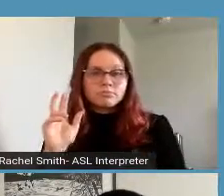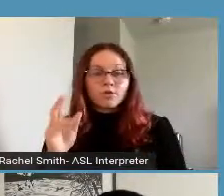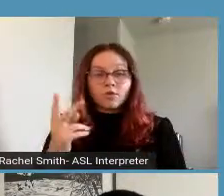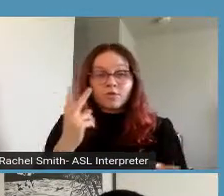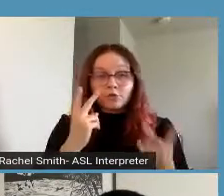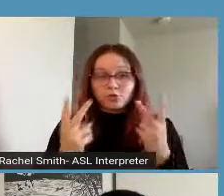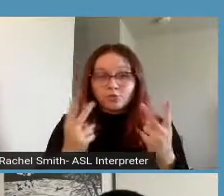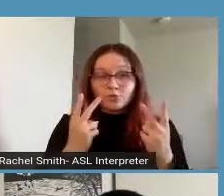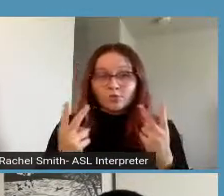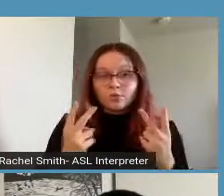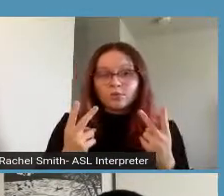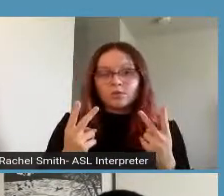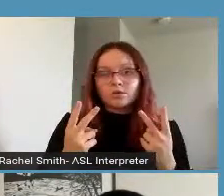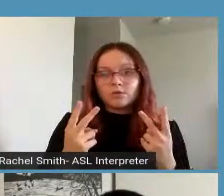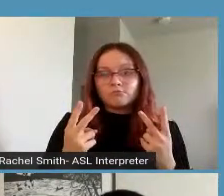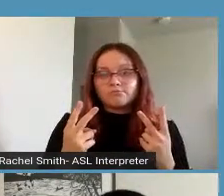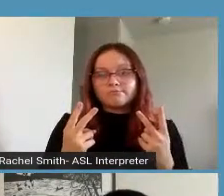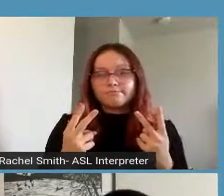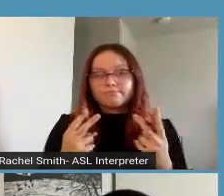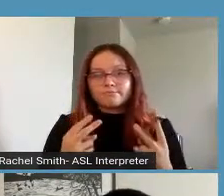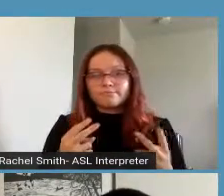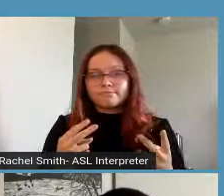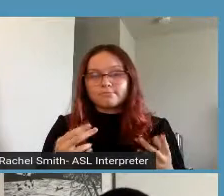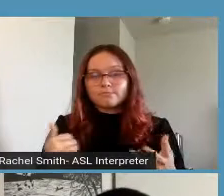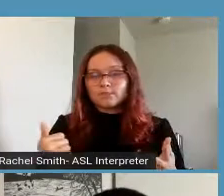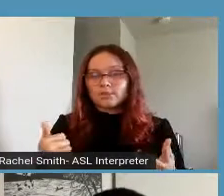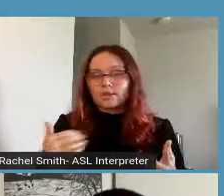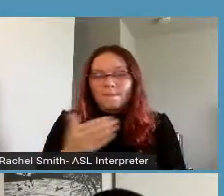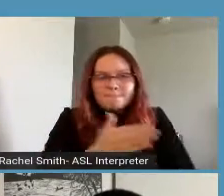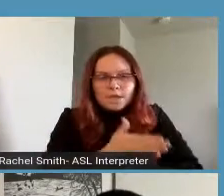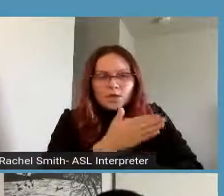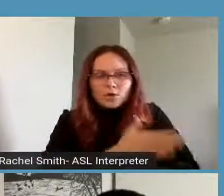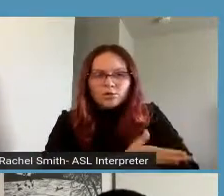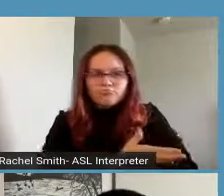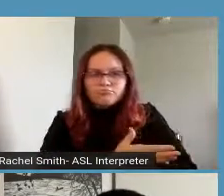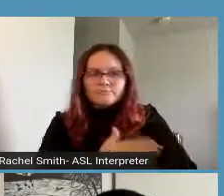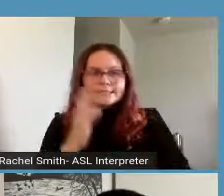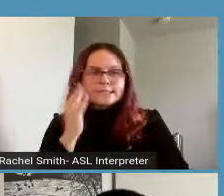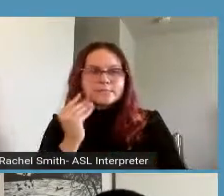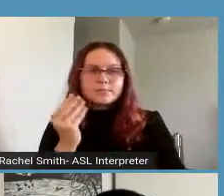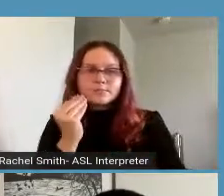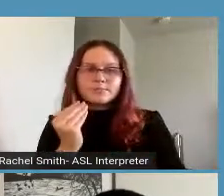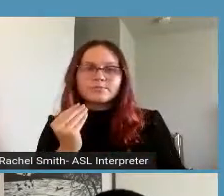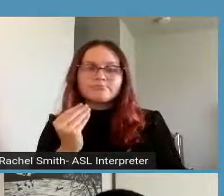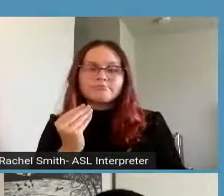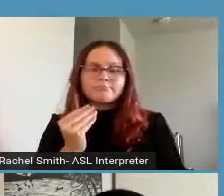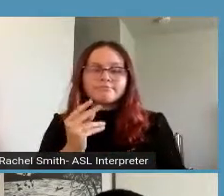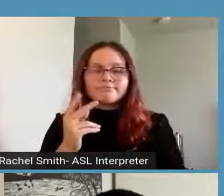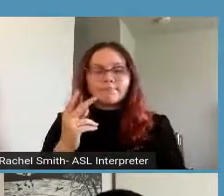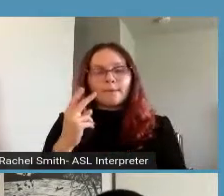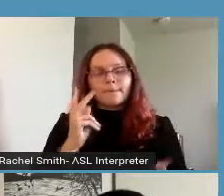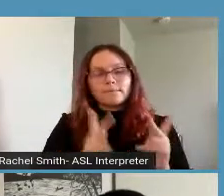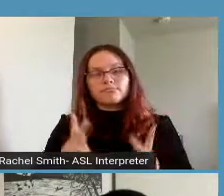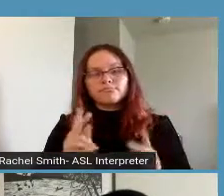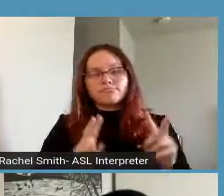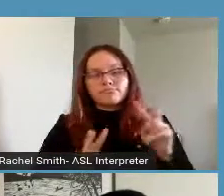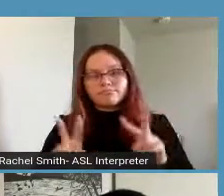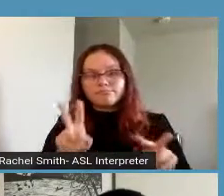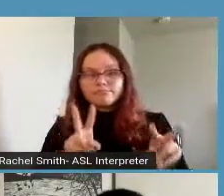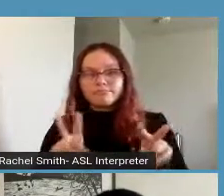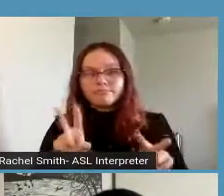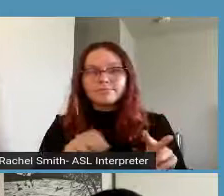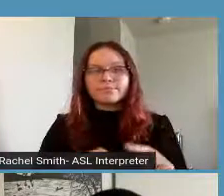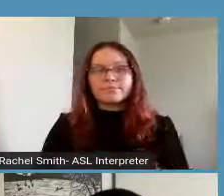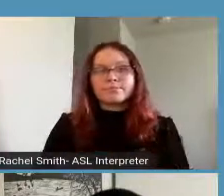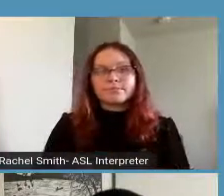components that really enhanced and again allowed people to actually come back to our site and walk through it on their own, which is something that we wouldn't even